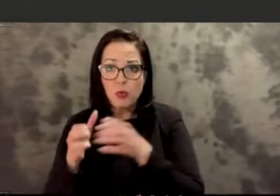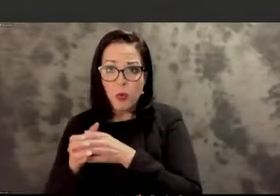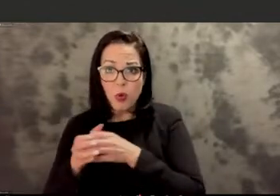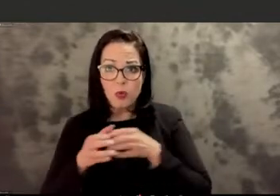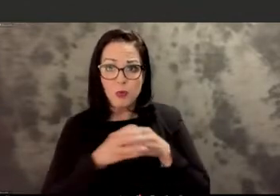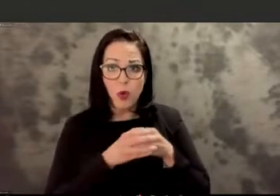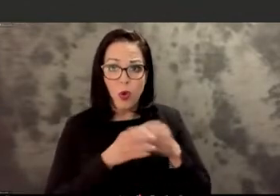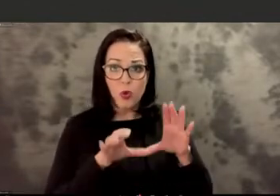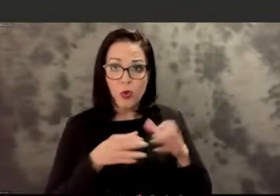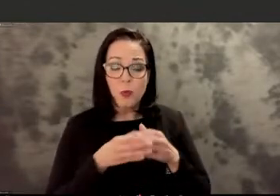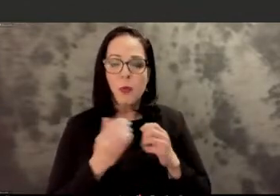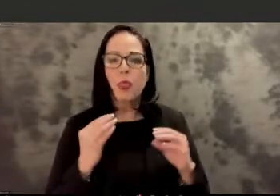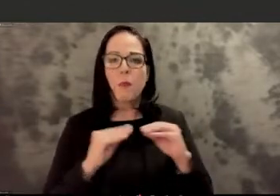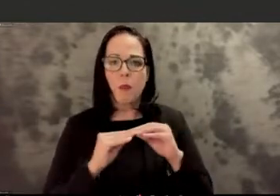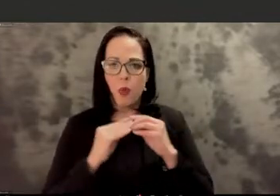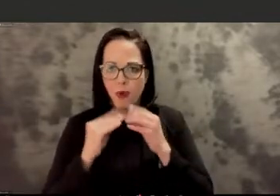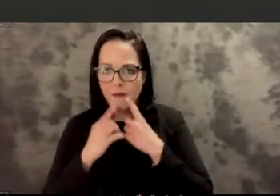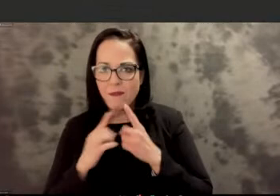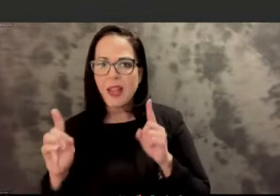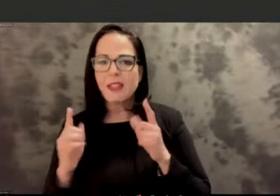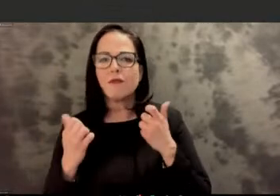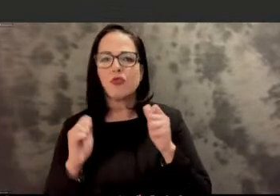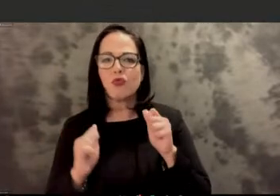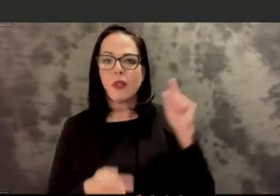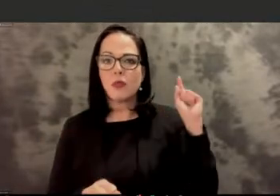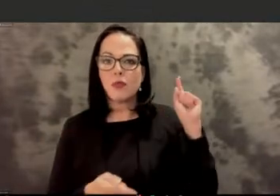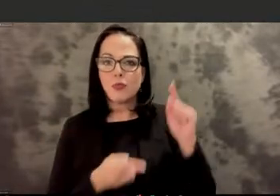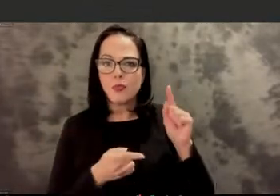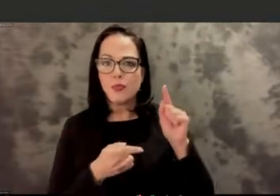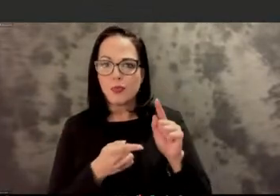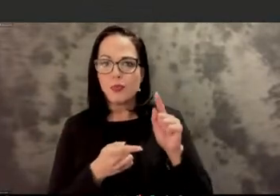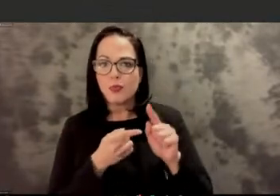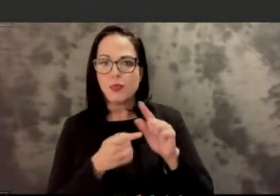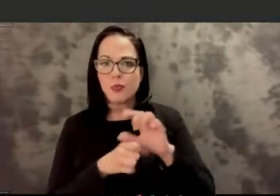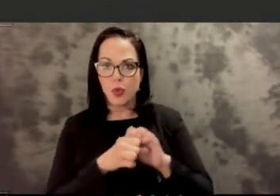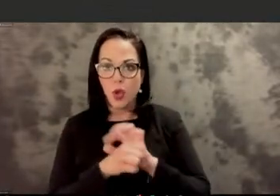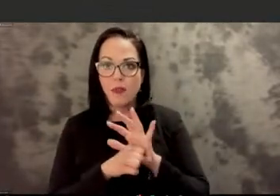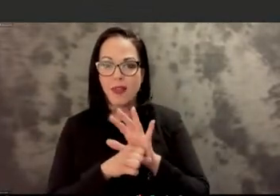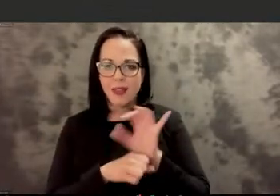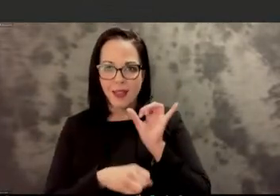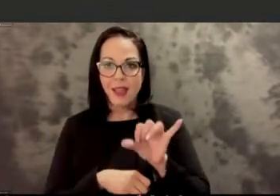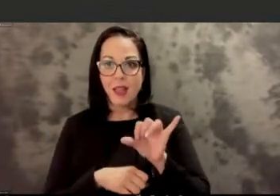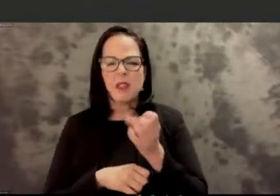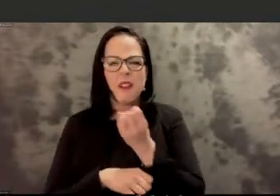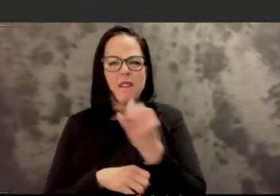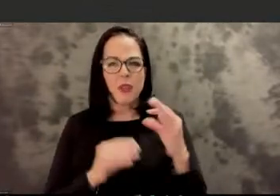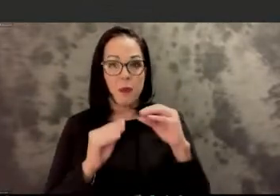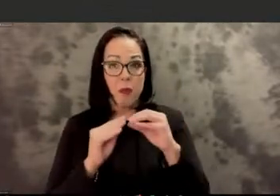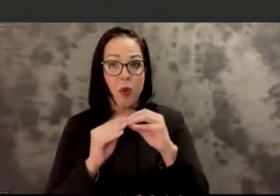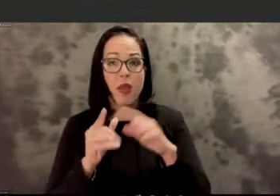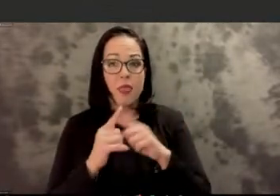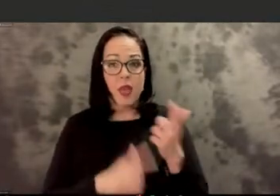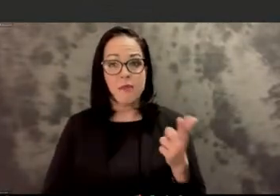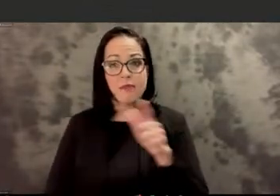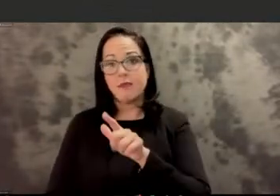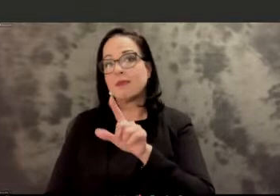we are in terms of mitigating COVID-19. Just a couple more, and then I'll hand it to David.